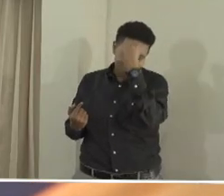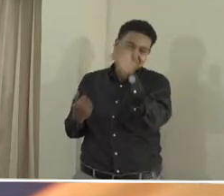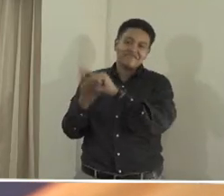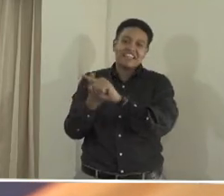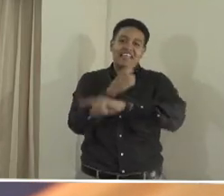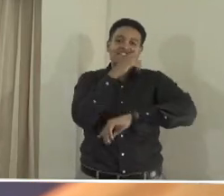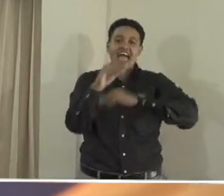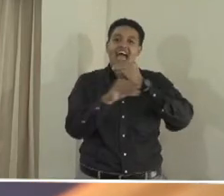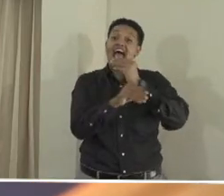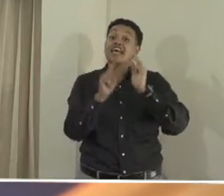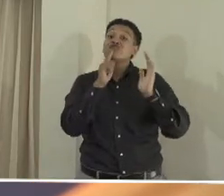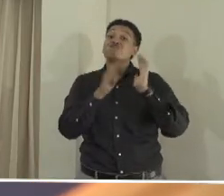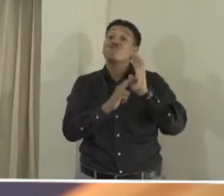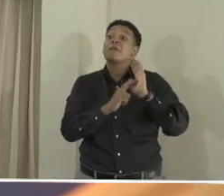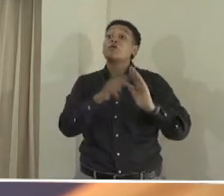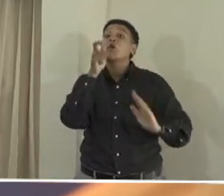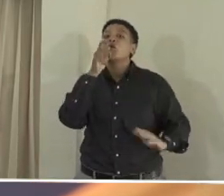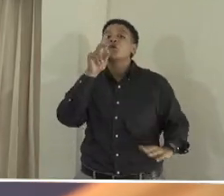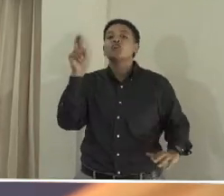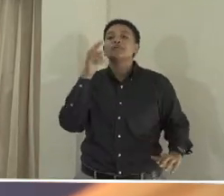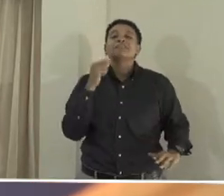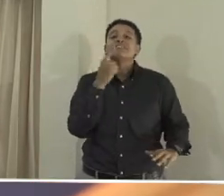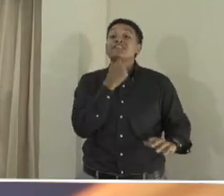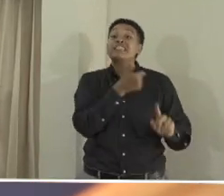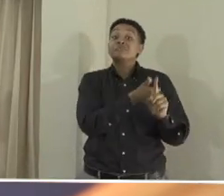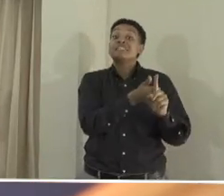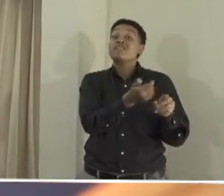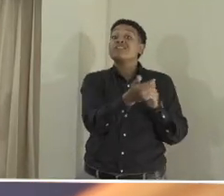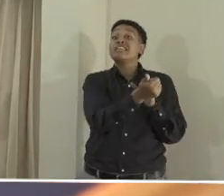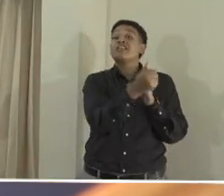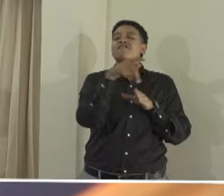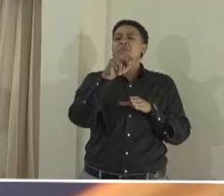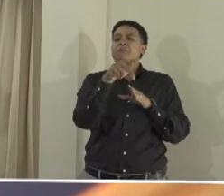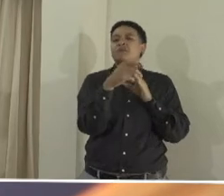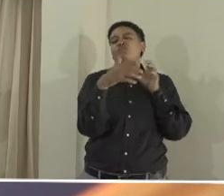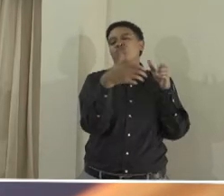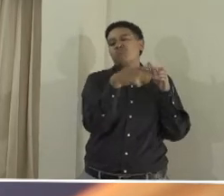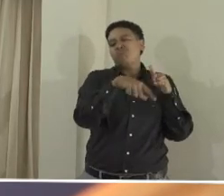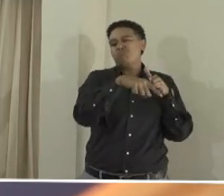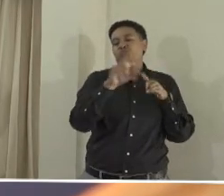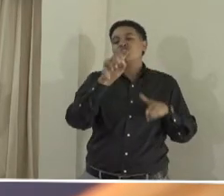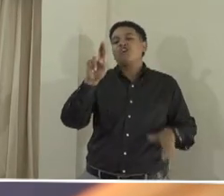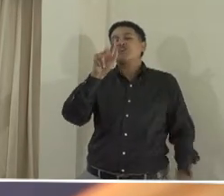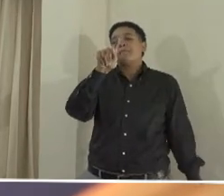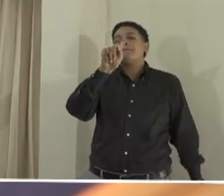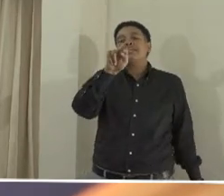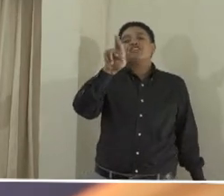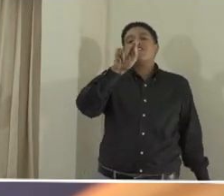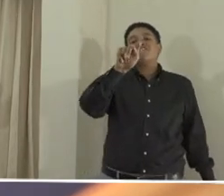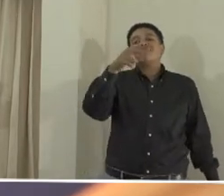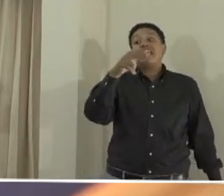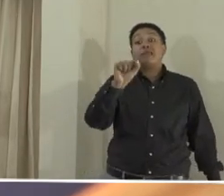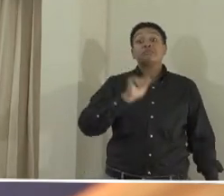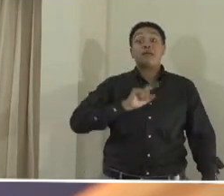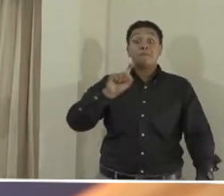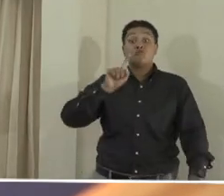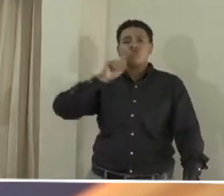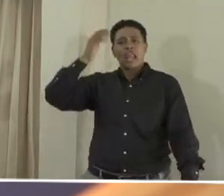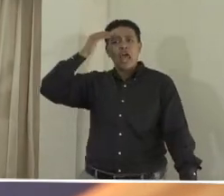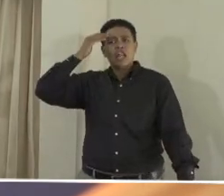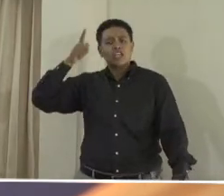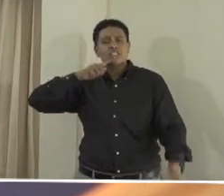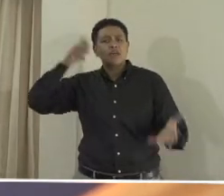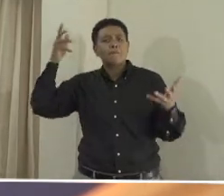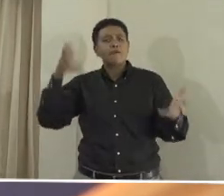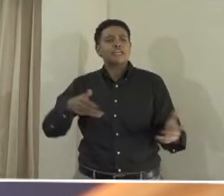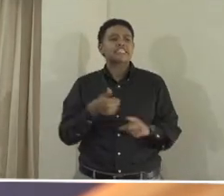And representing Dr. Peter Phillips, Leader of the Opposition. And also, I must acknowledge the presence